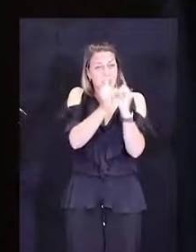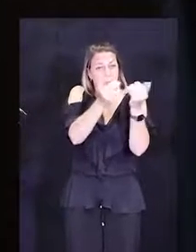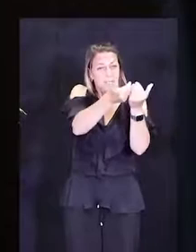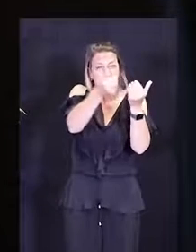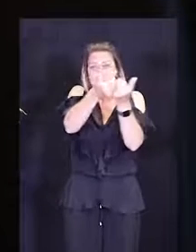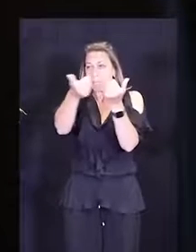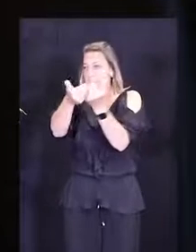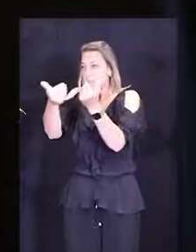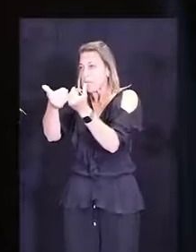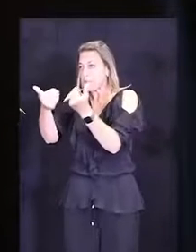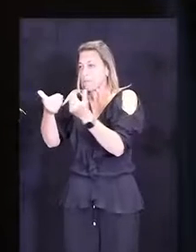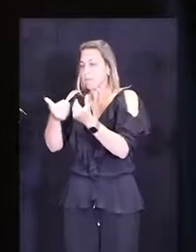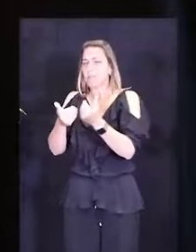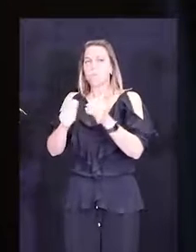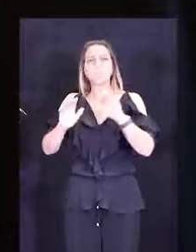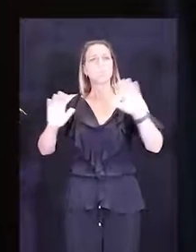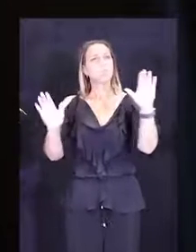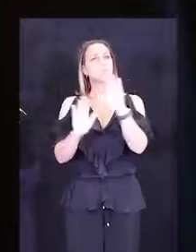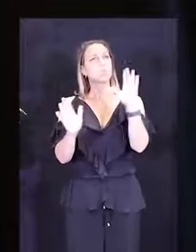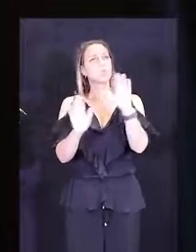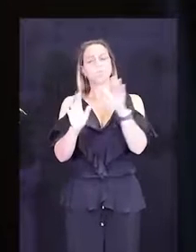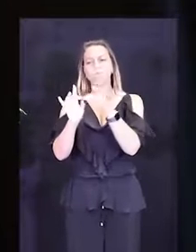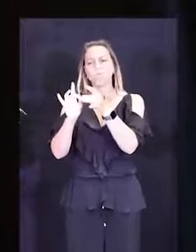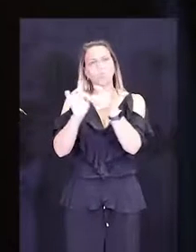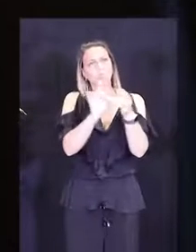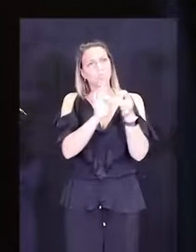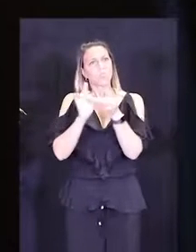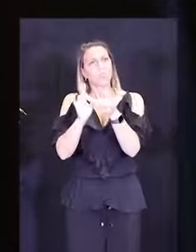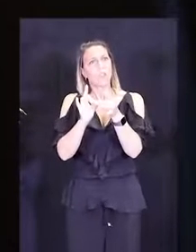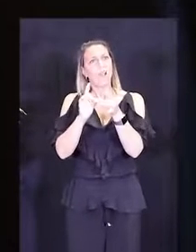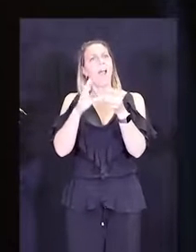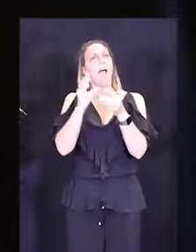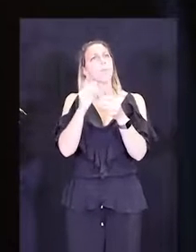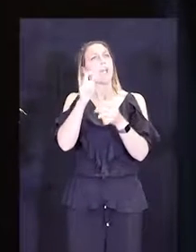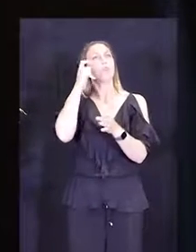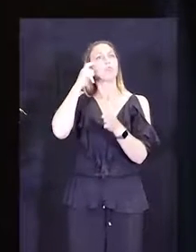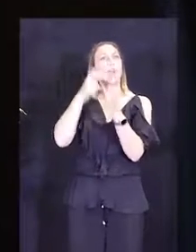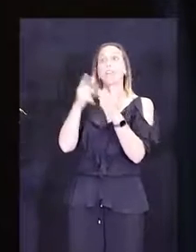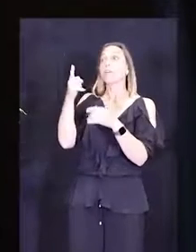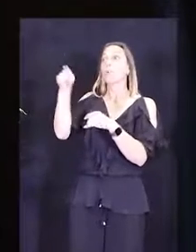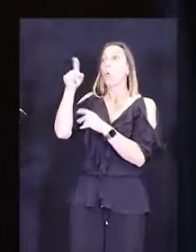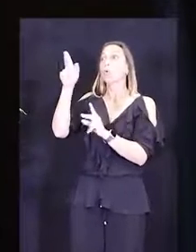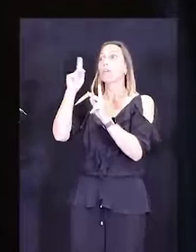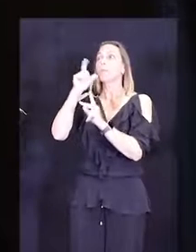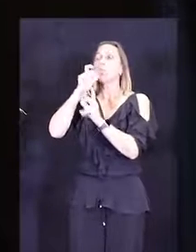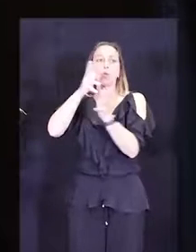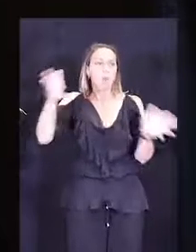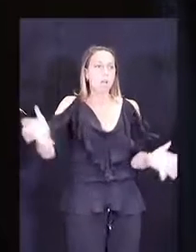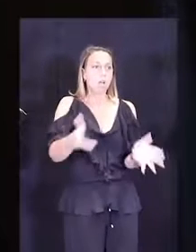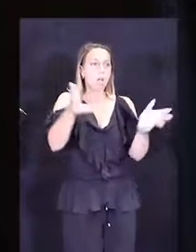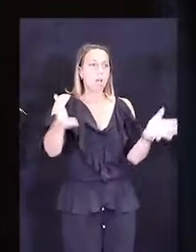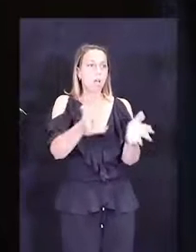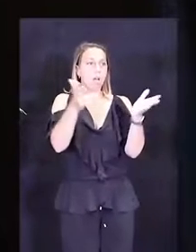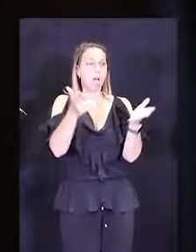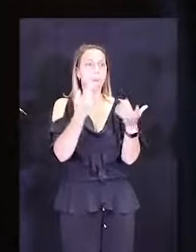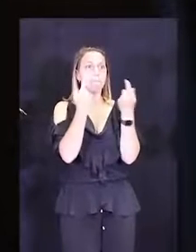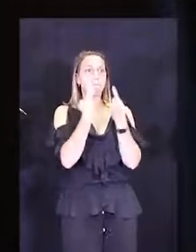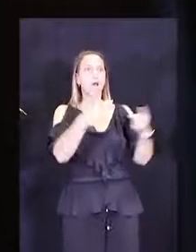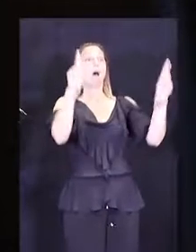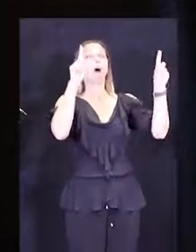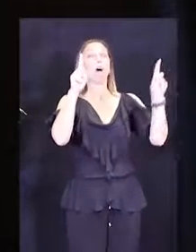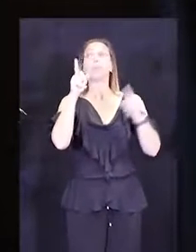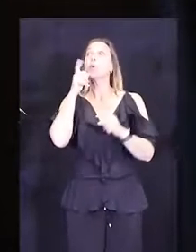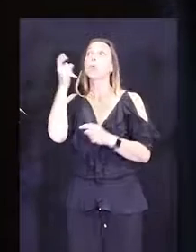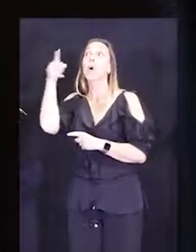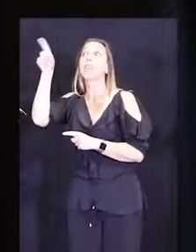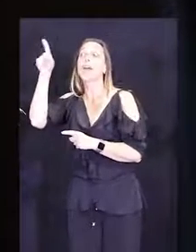efforts alone. We need to recognize those who have encouraged us to reach this milestone of success: